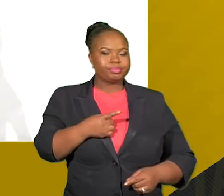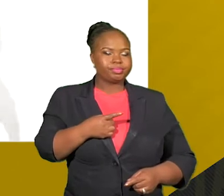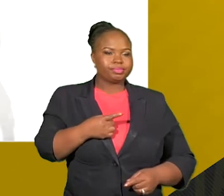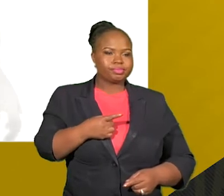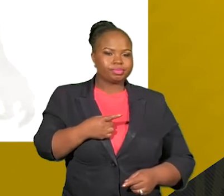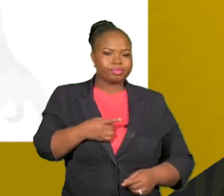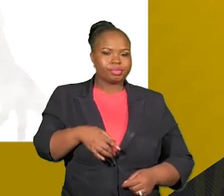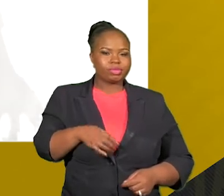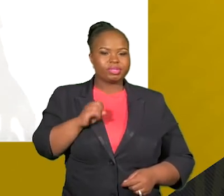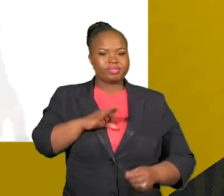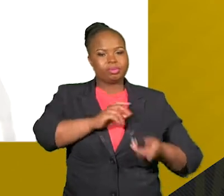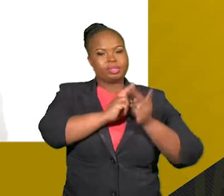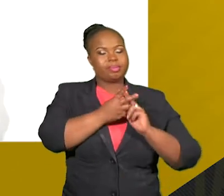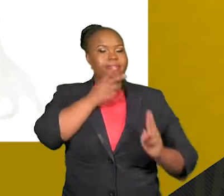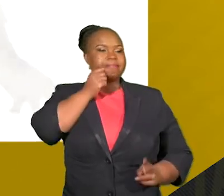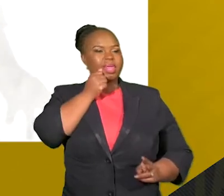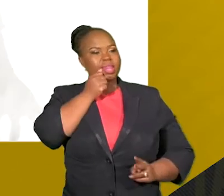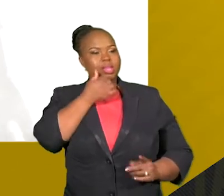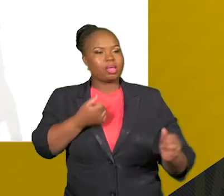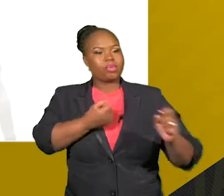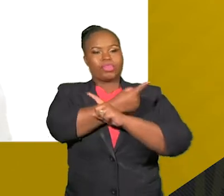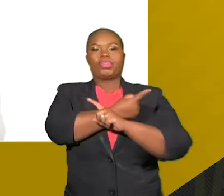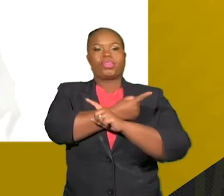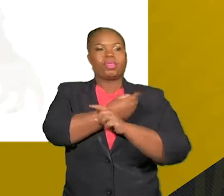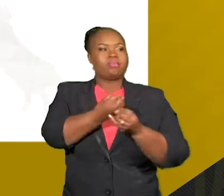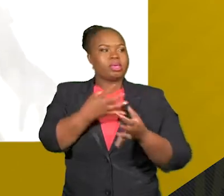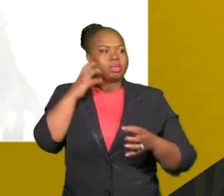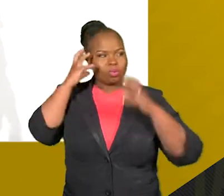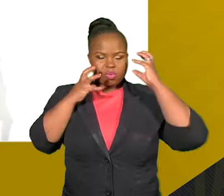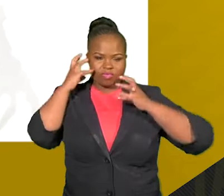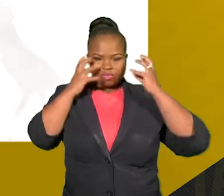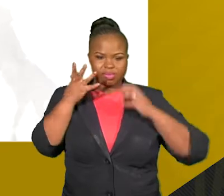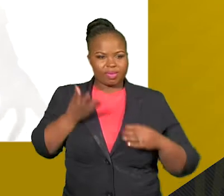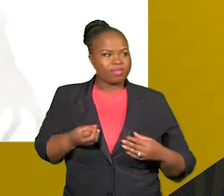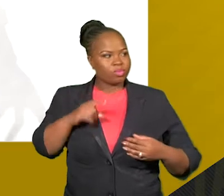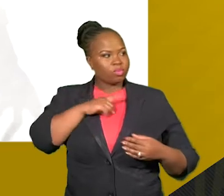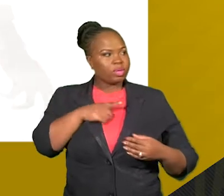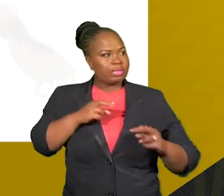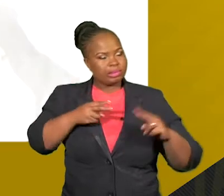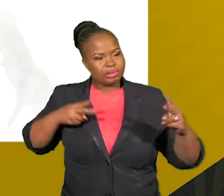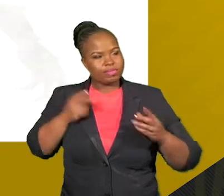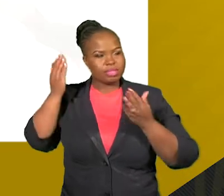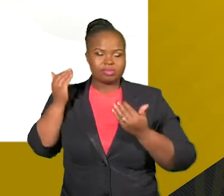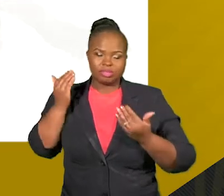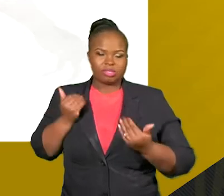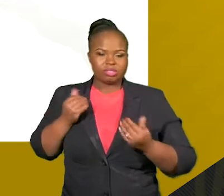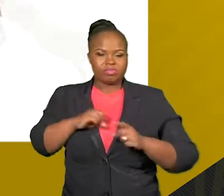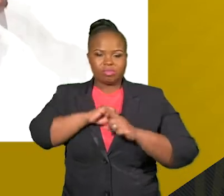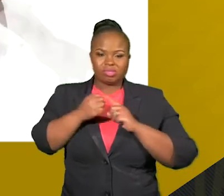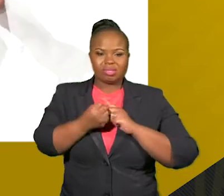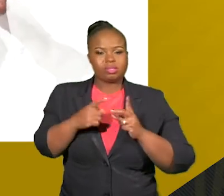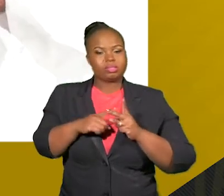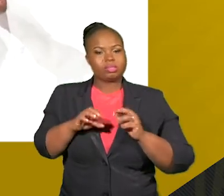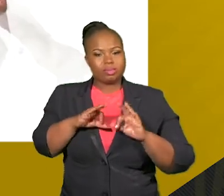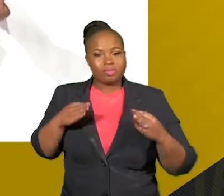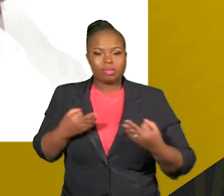the definition yahoba monna is now been conflicted and been confused because there are so many different expectations yes. from society, yes. family,